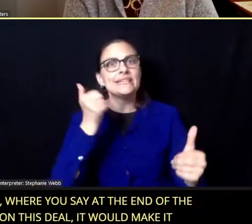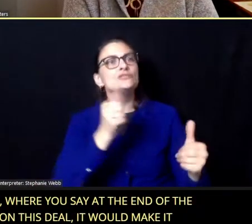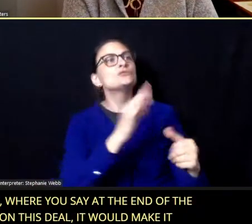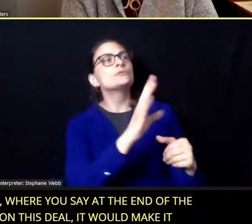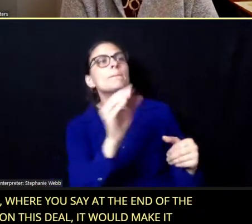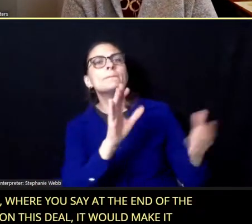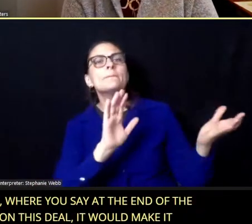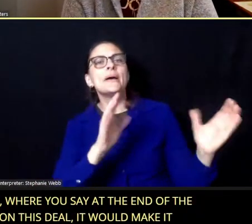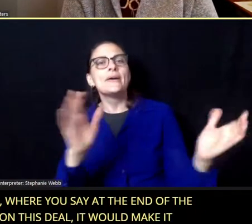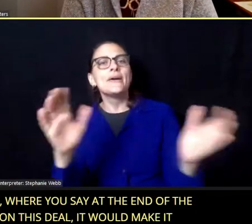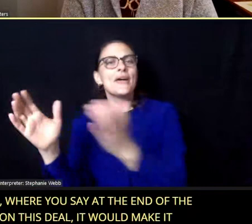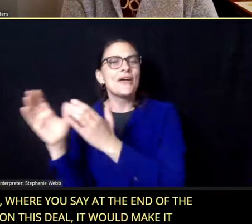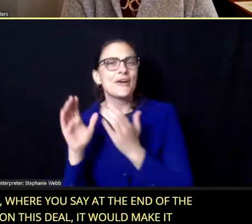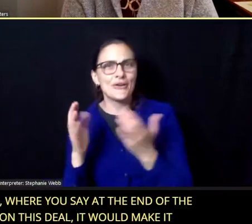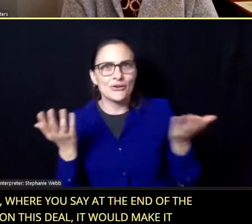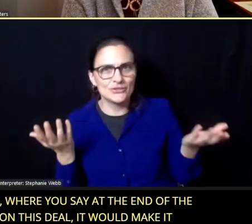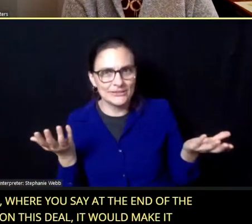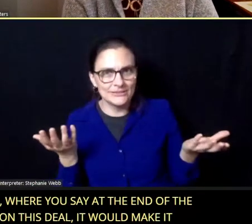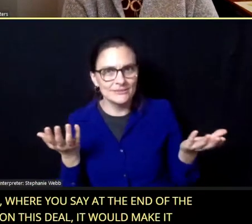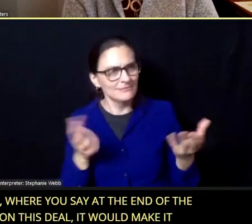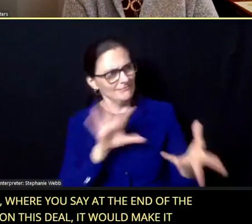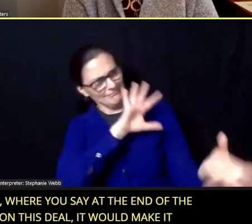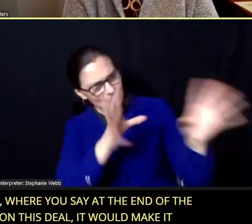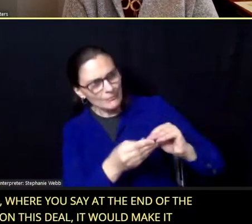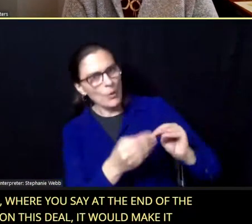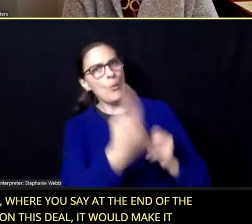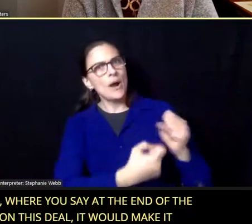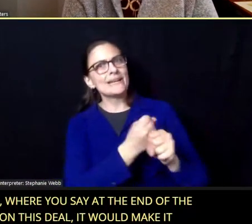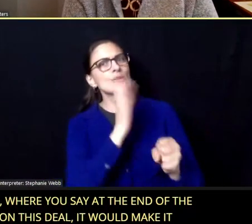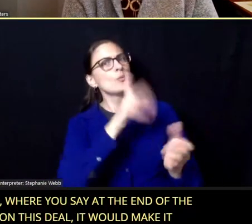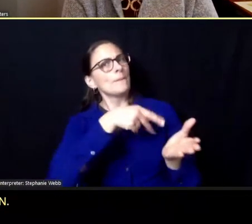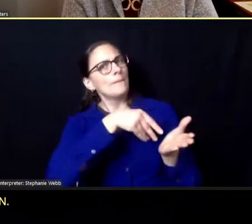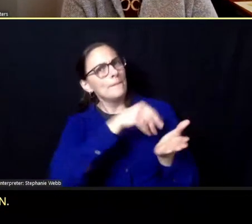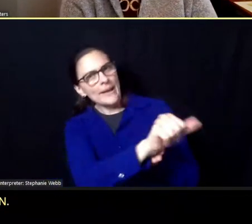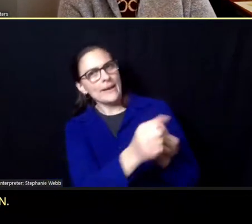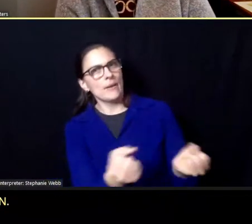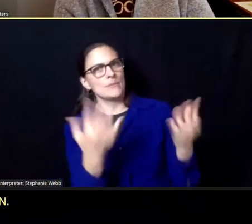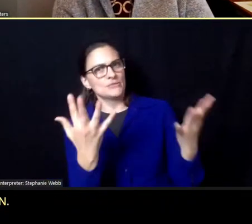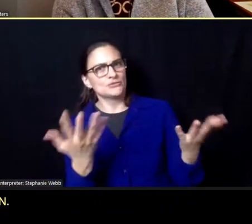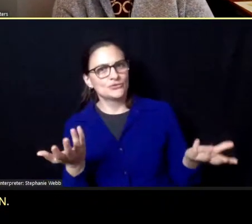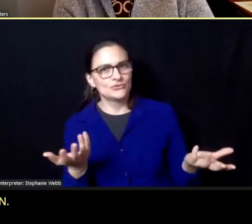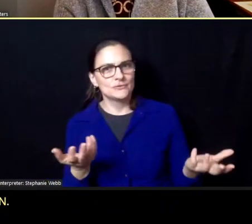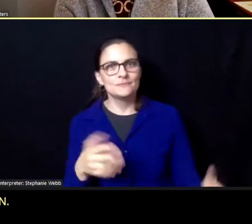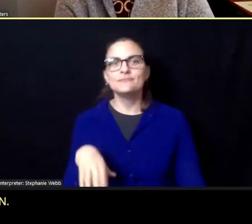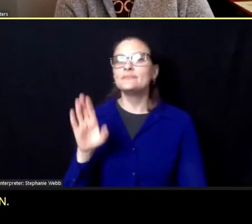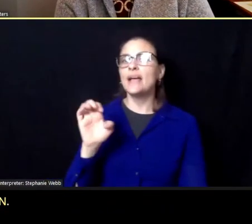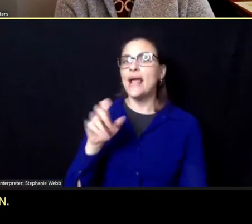in by it. And the idea of requiring, you know, having some